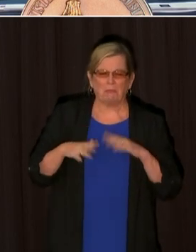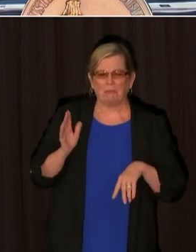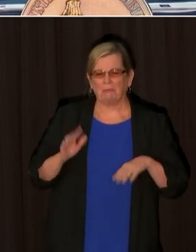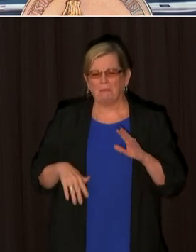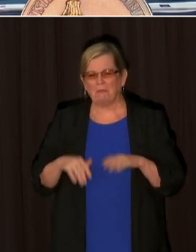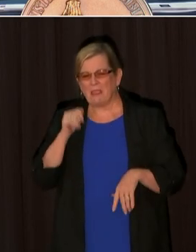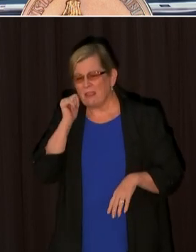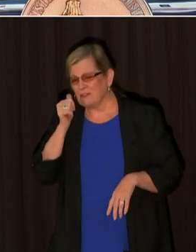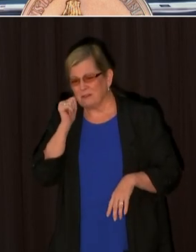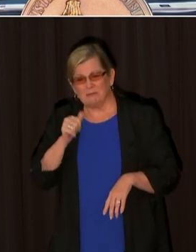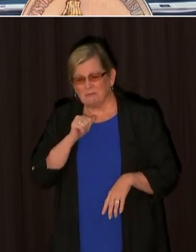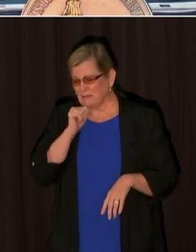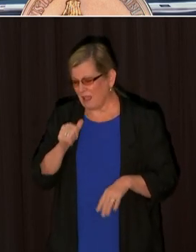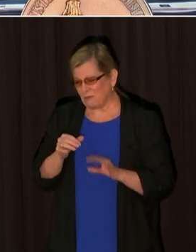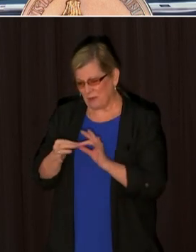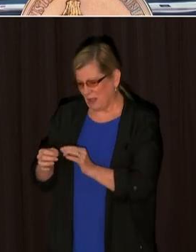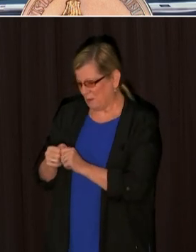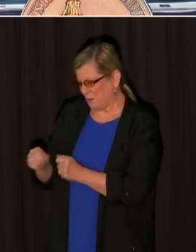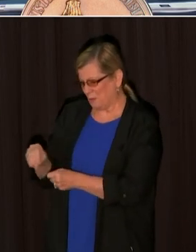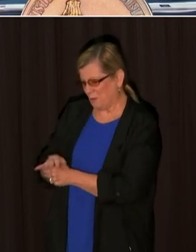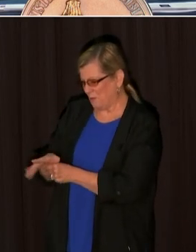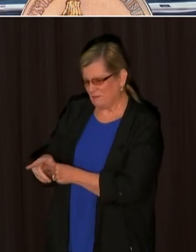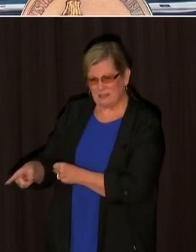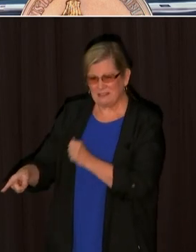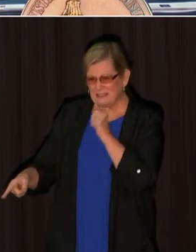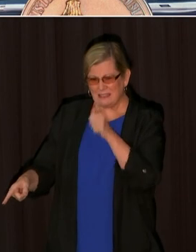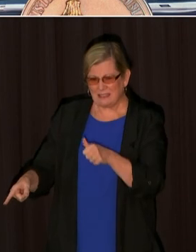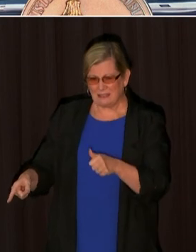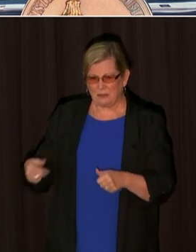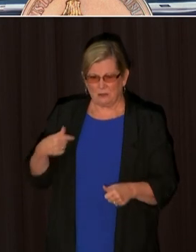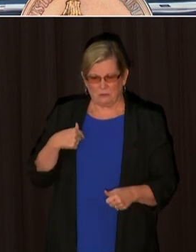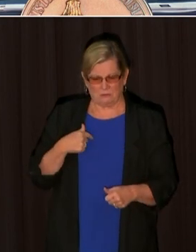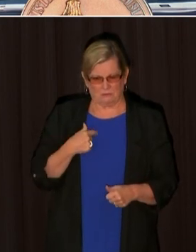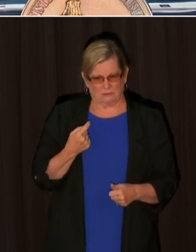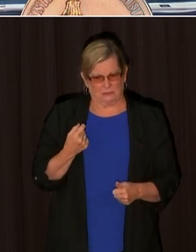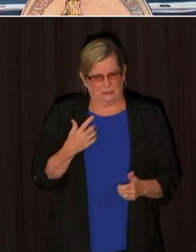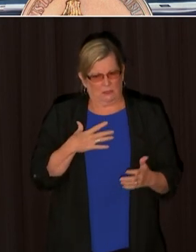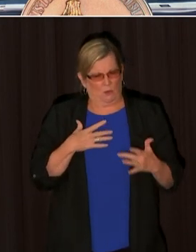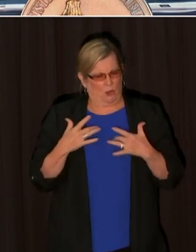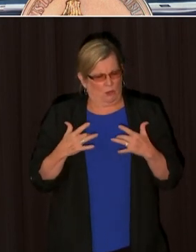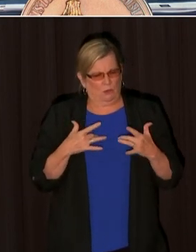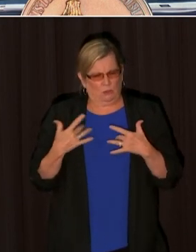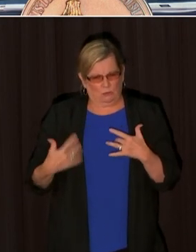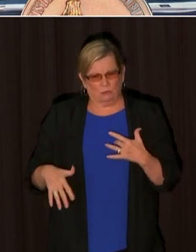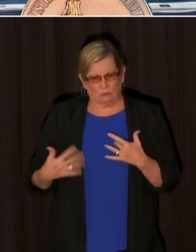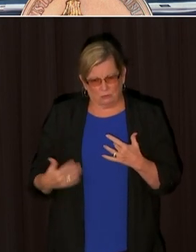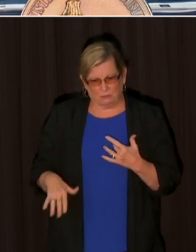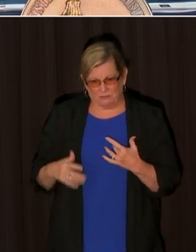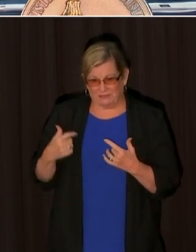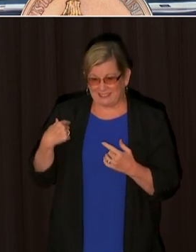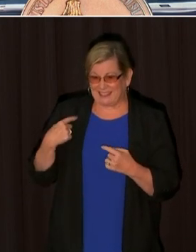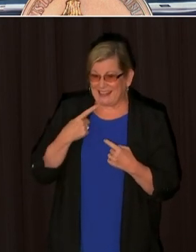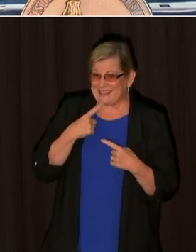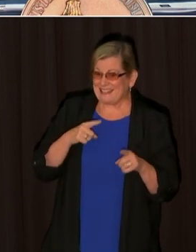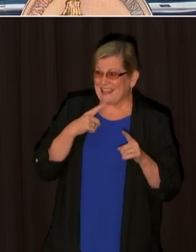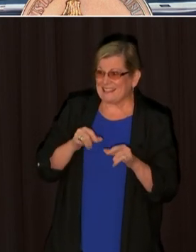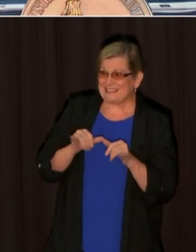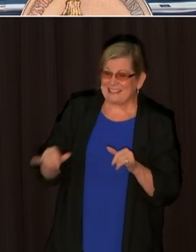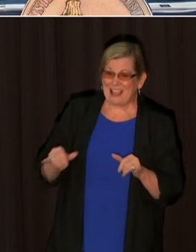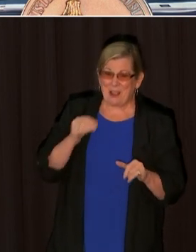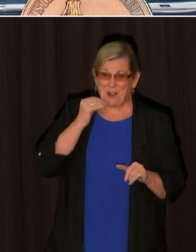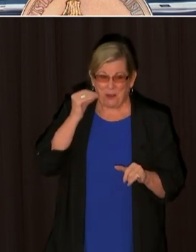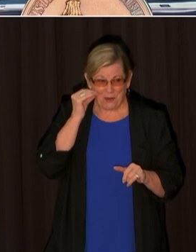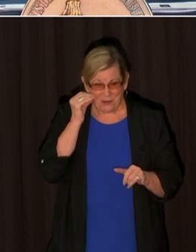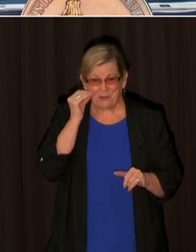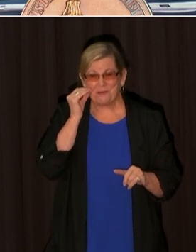non-COVID related, and our concern that our stay-at-home posture has